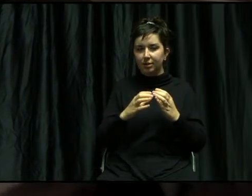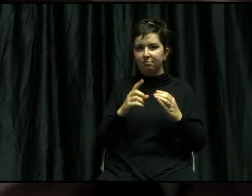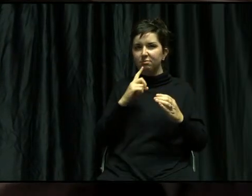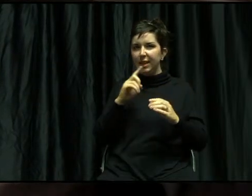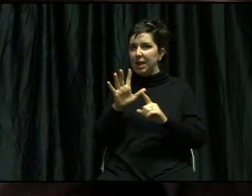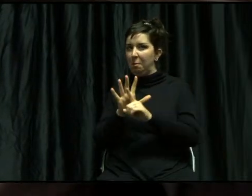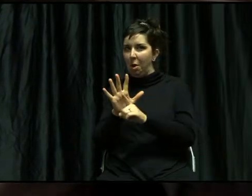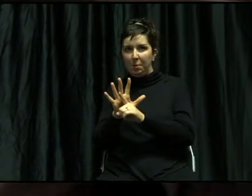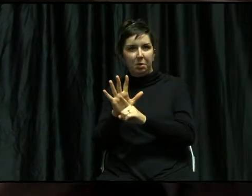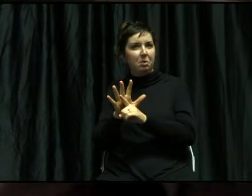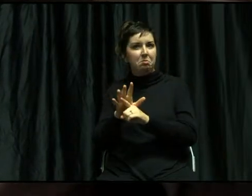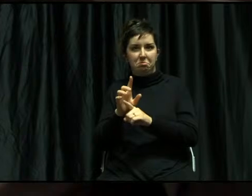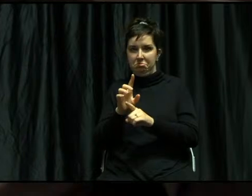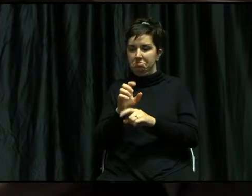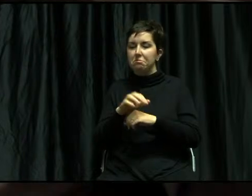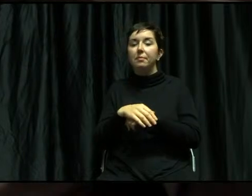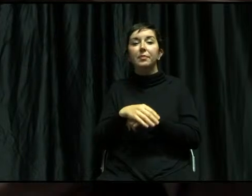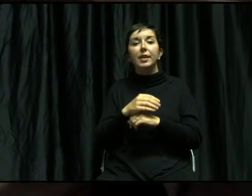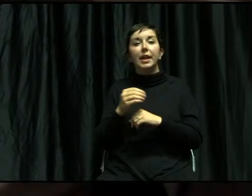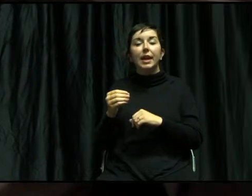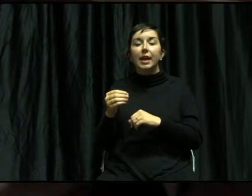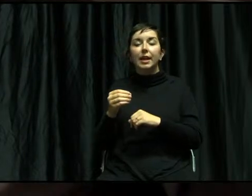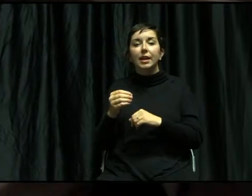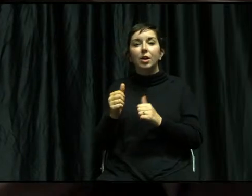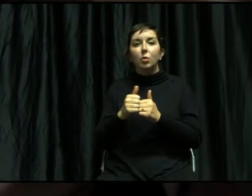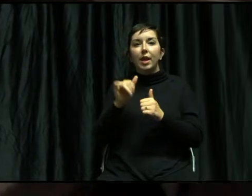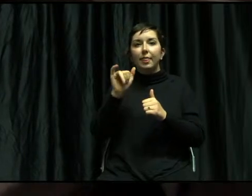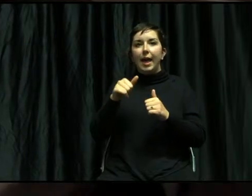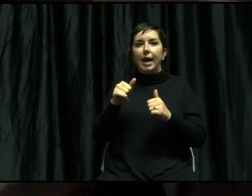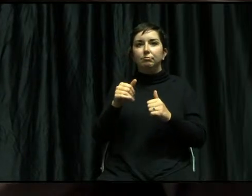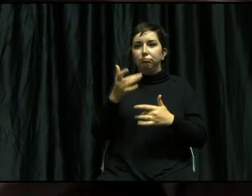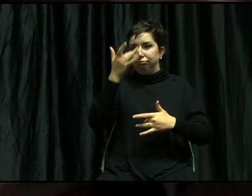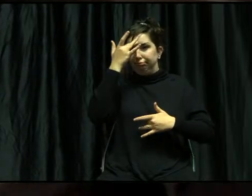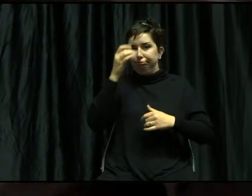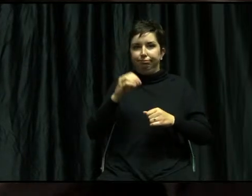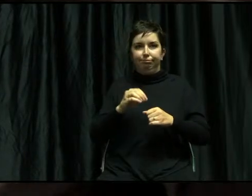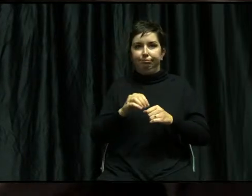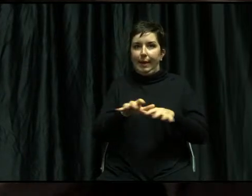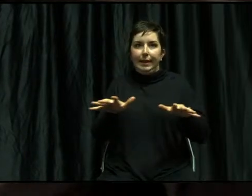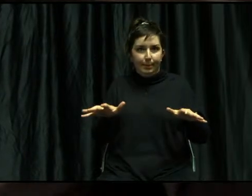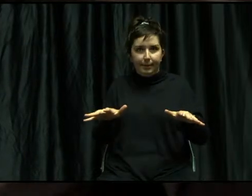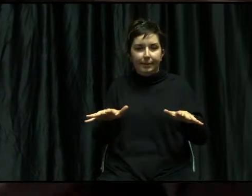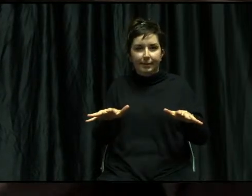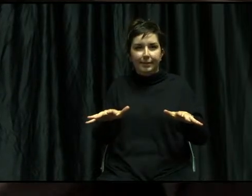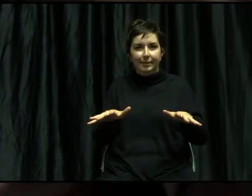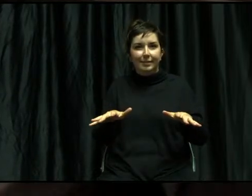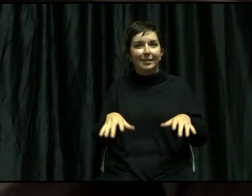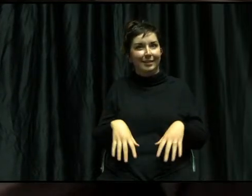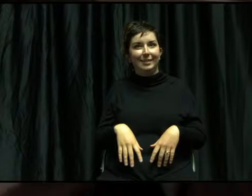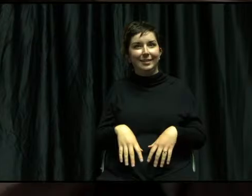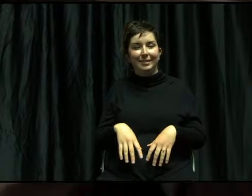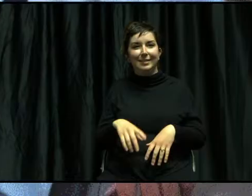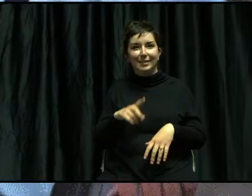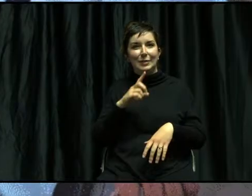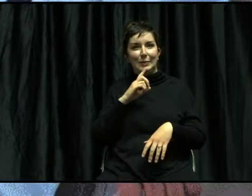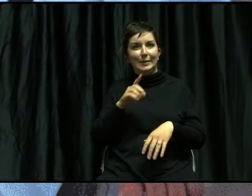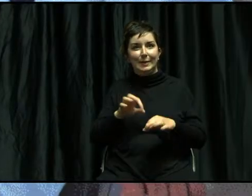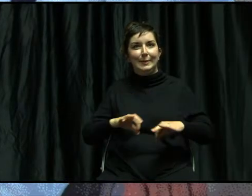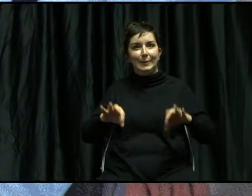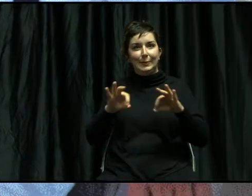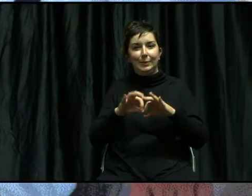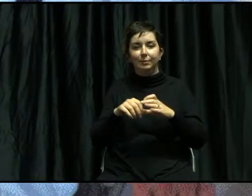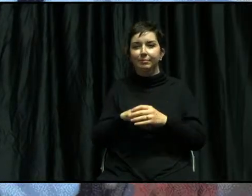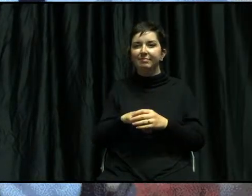popular. And with the pandemic, all of a sudden it's become very germane.